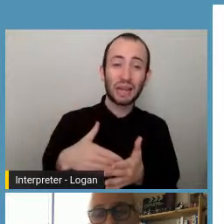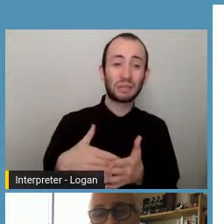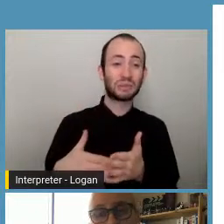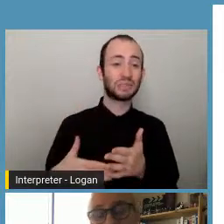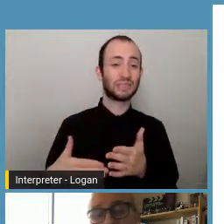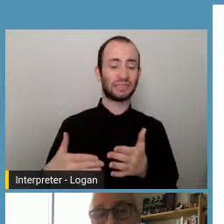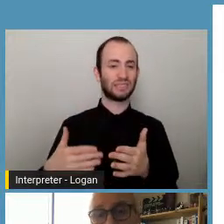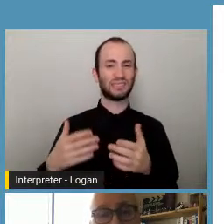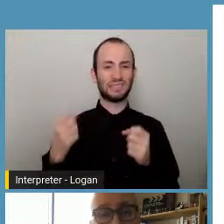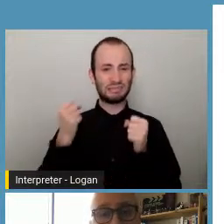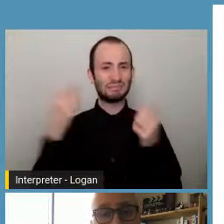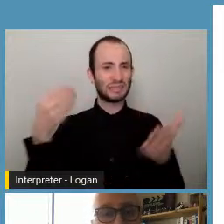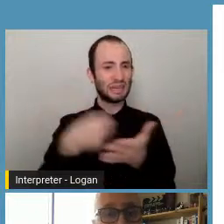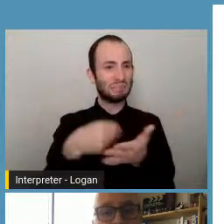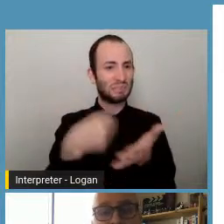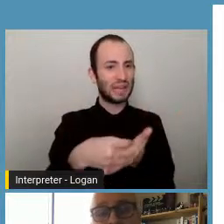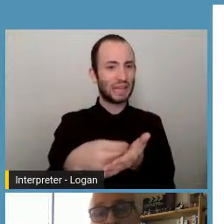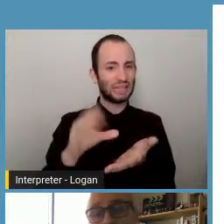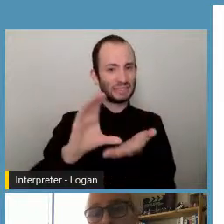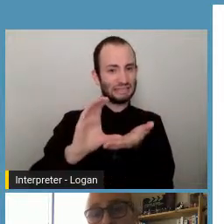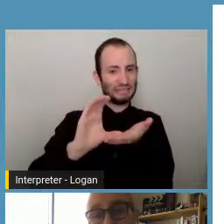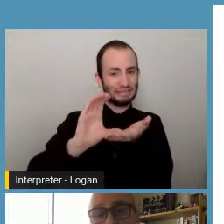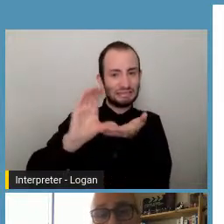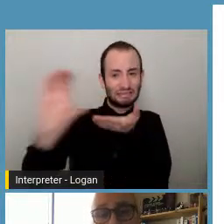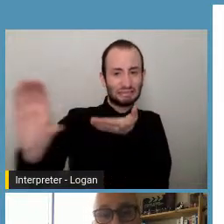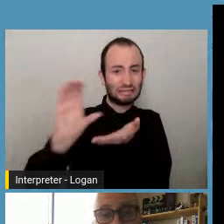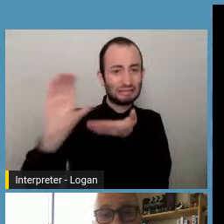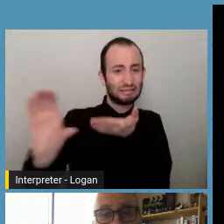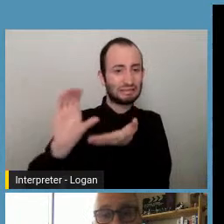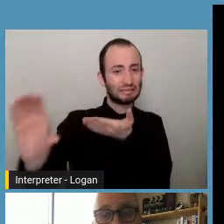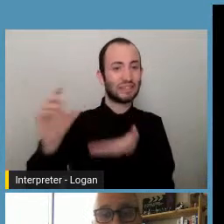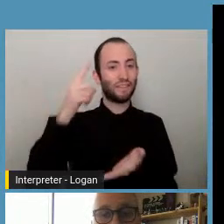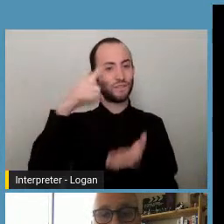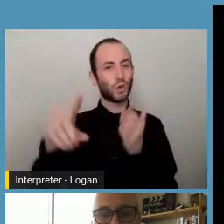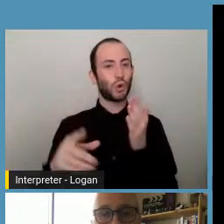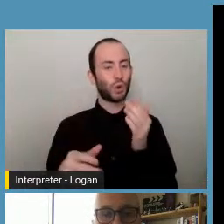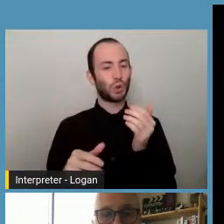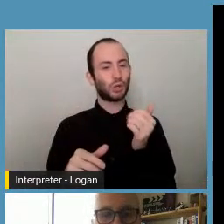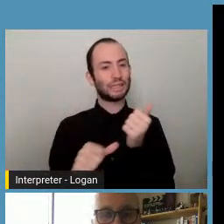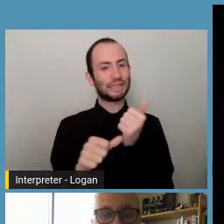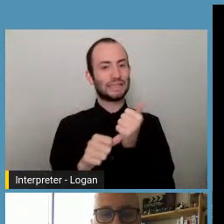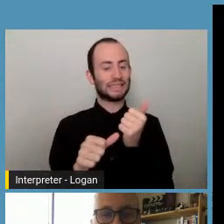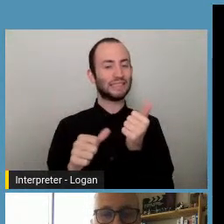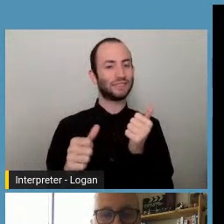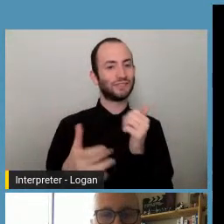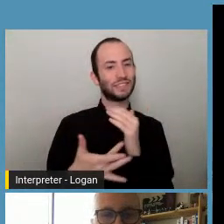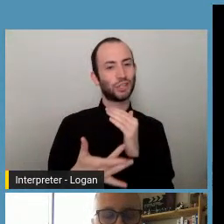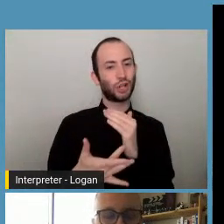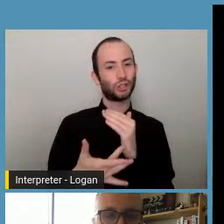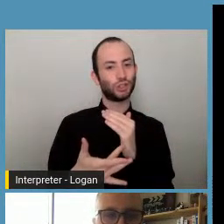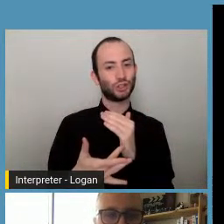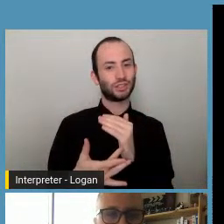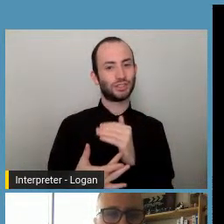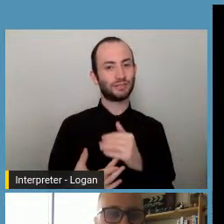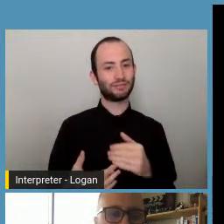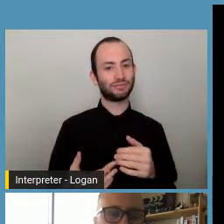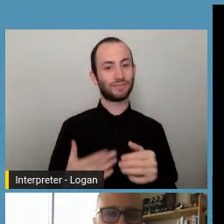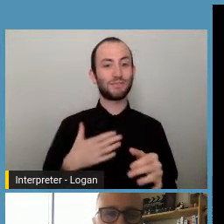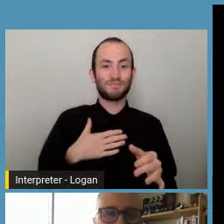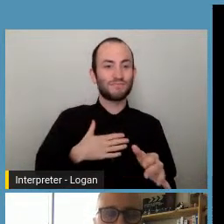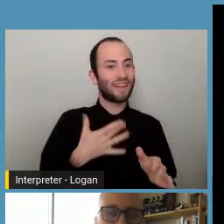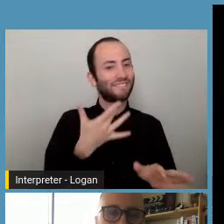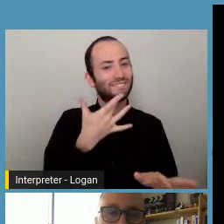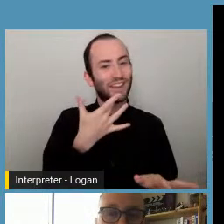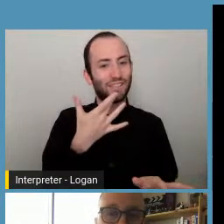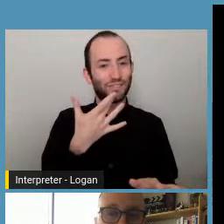let's, it's right there. Let's use it when we can and not prevent people from being able to use it. This is one of my favorite screenshots